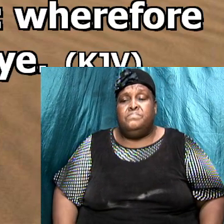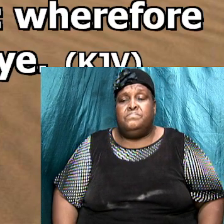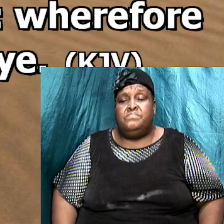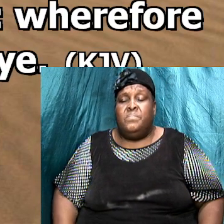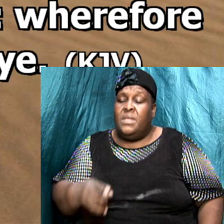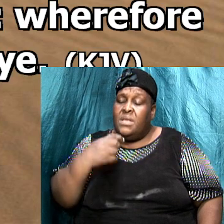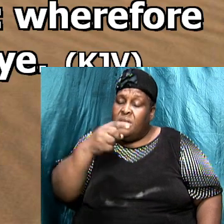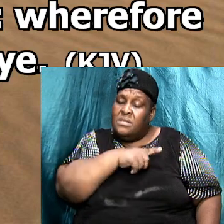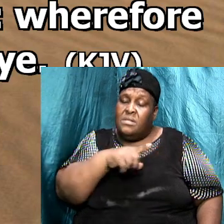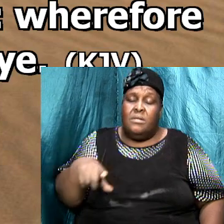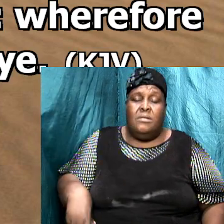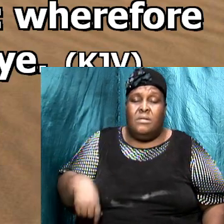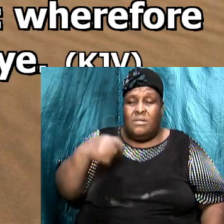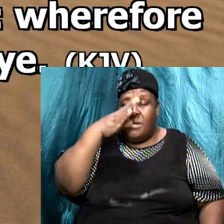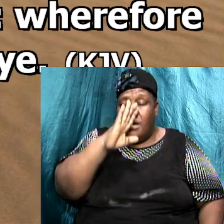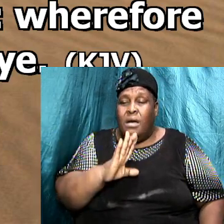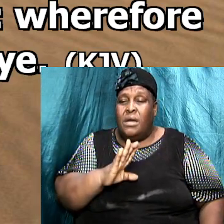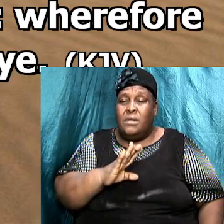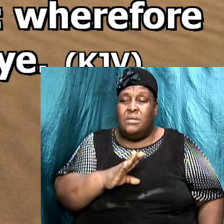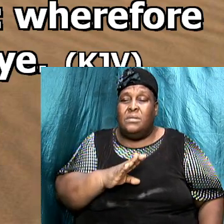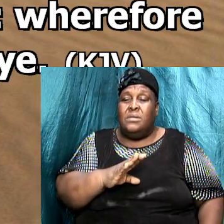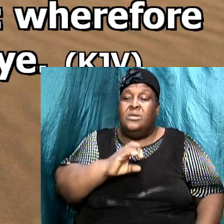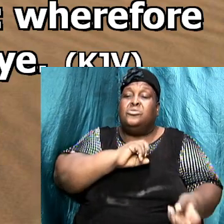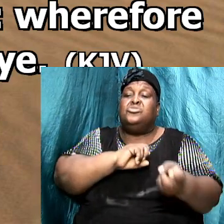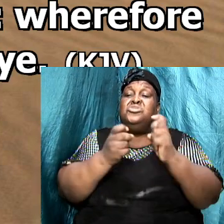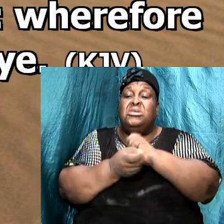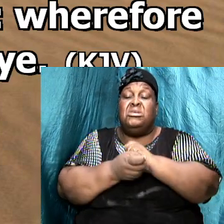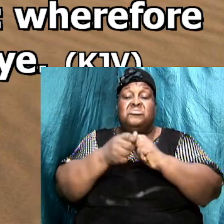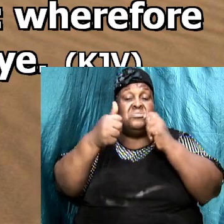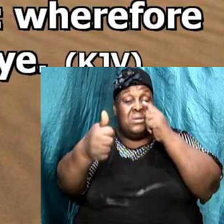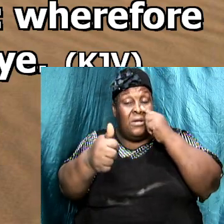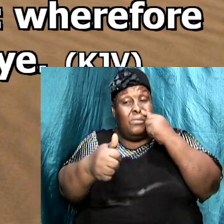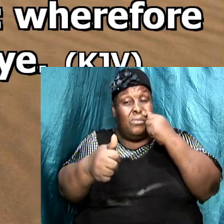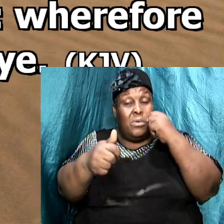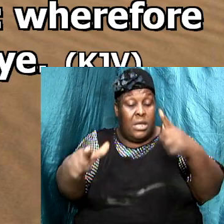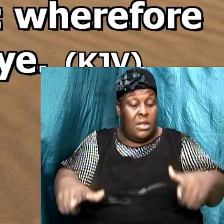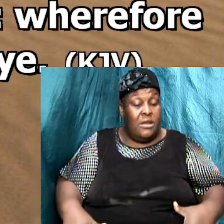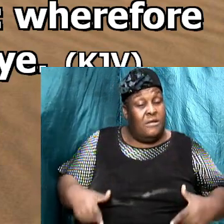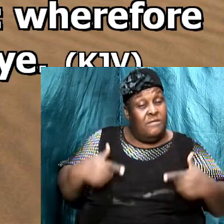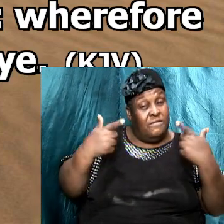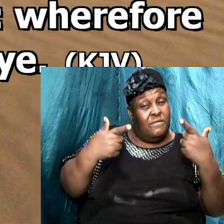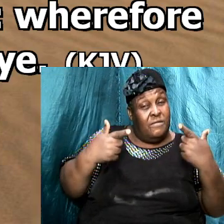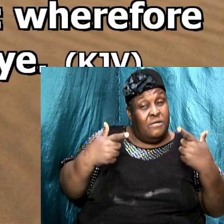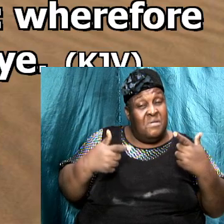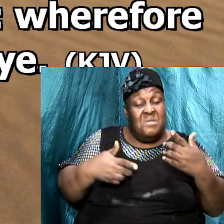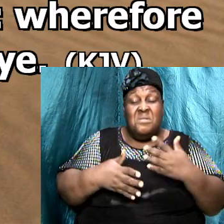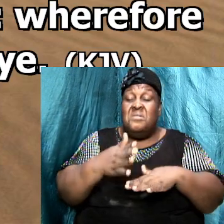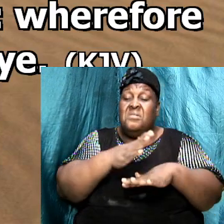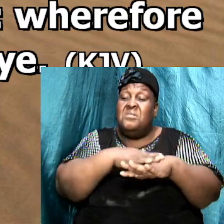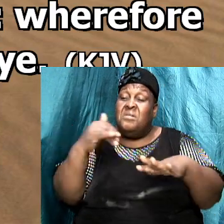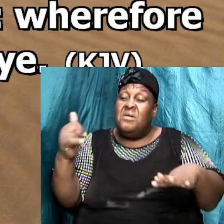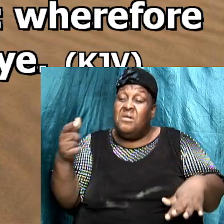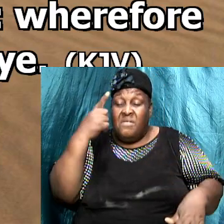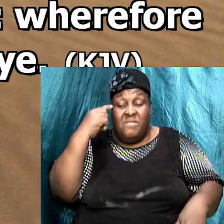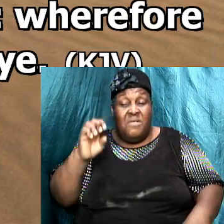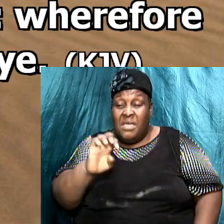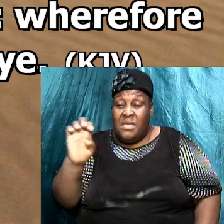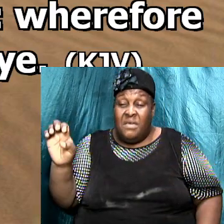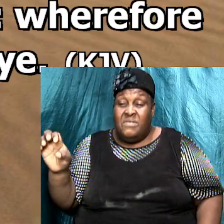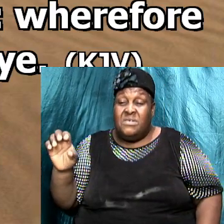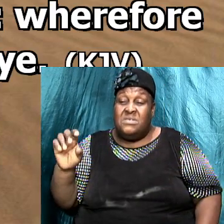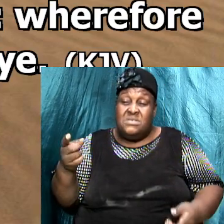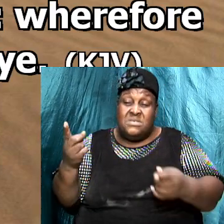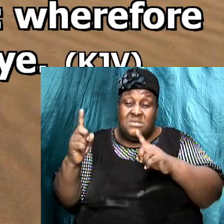saith the Lord God. Wherefore, turn yourselves and live. So there's a call from ever since. God has been